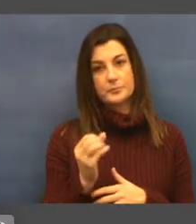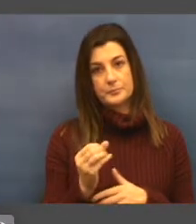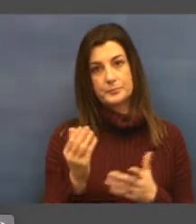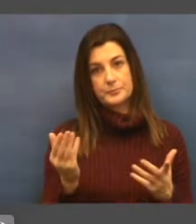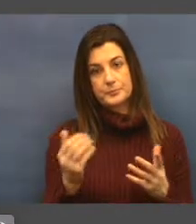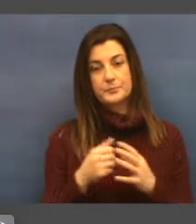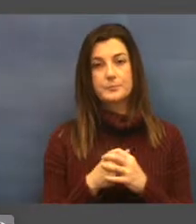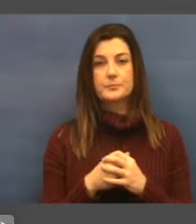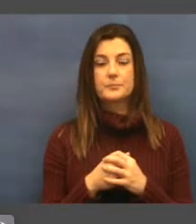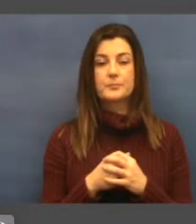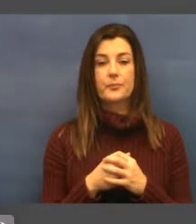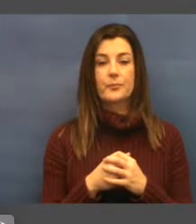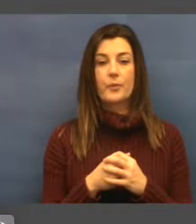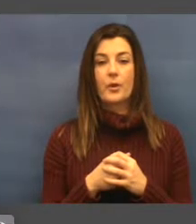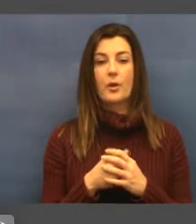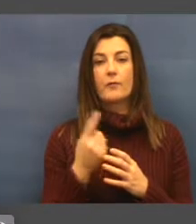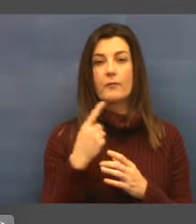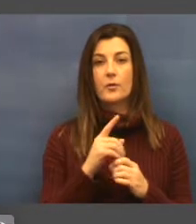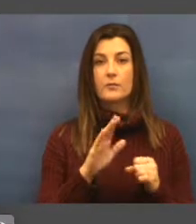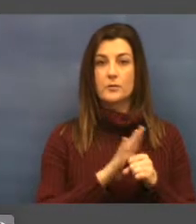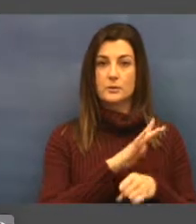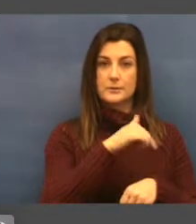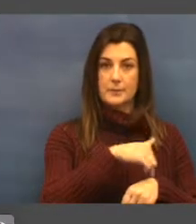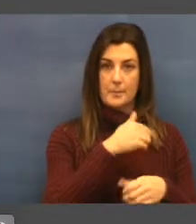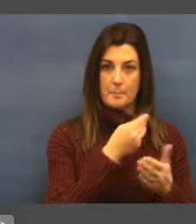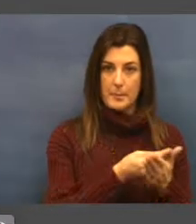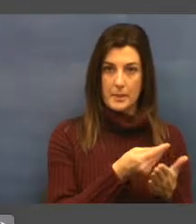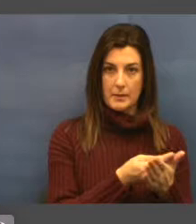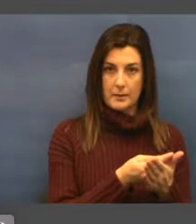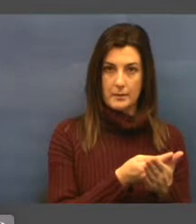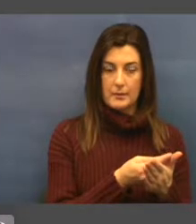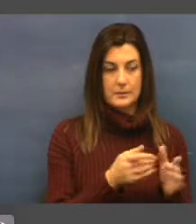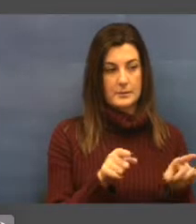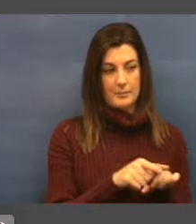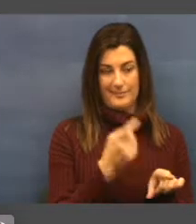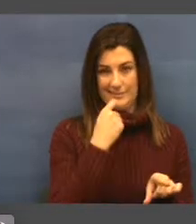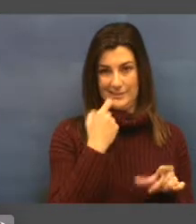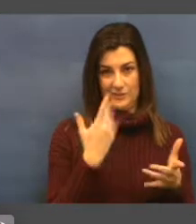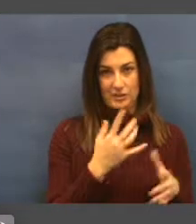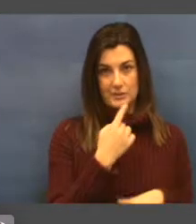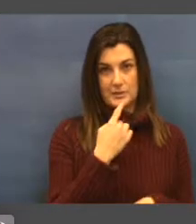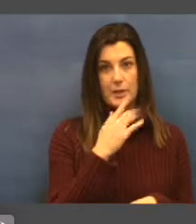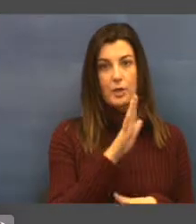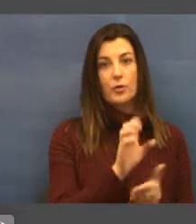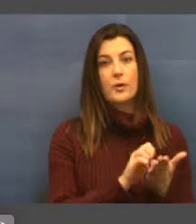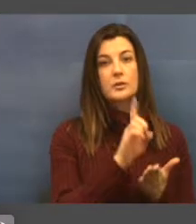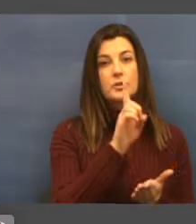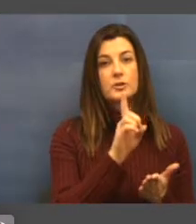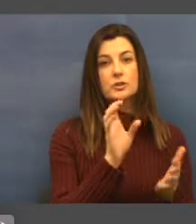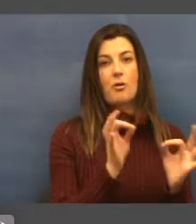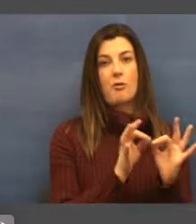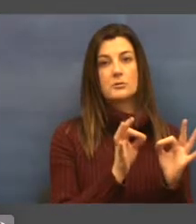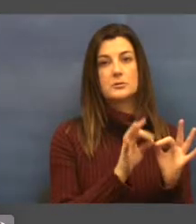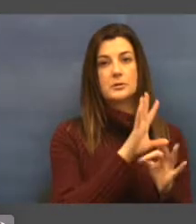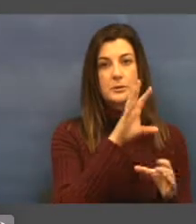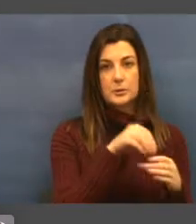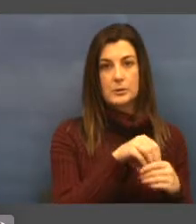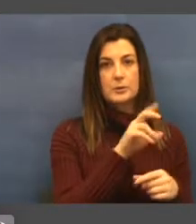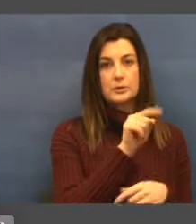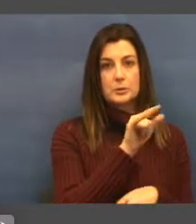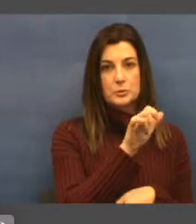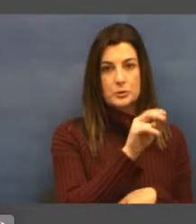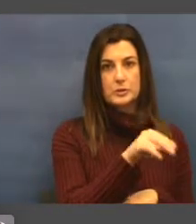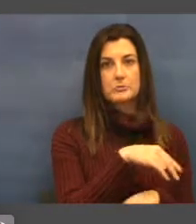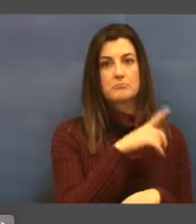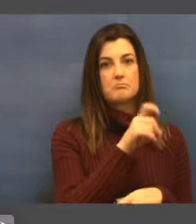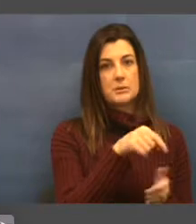So for full-time funding, as I just mentioned, your education costs include tuition,